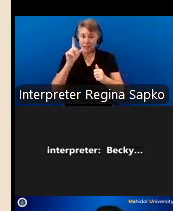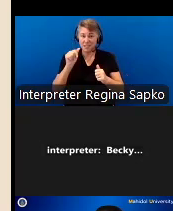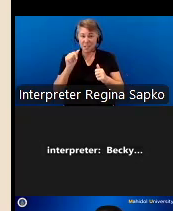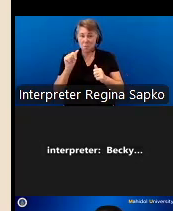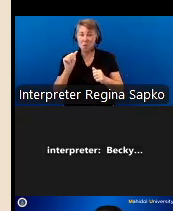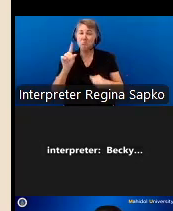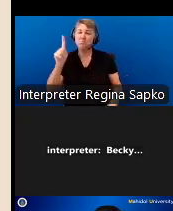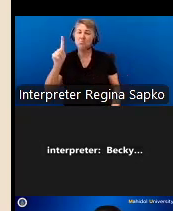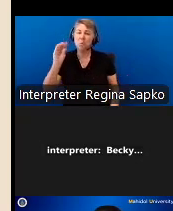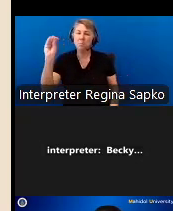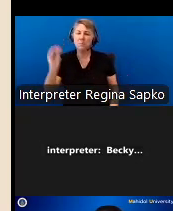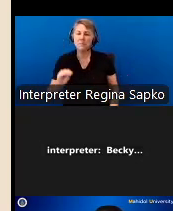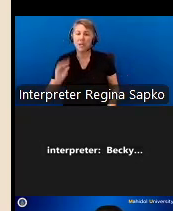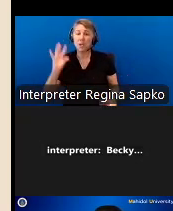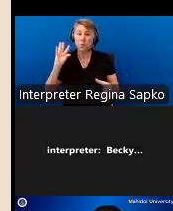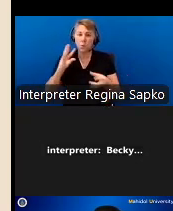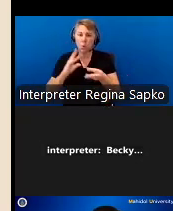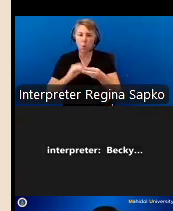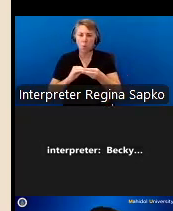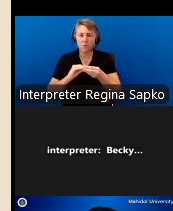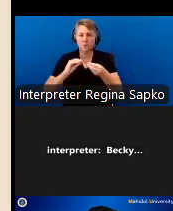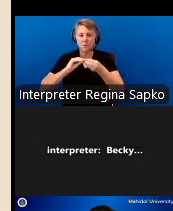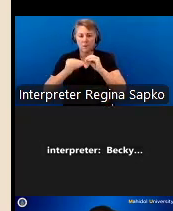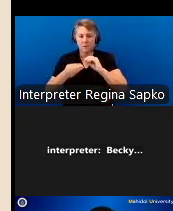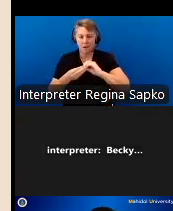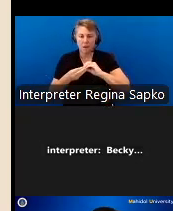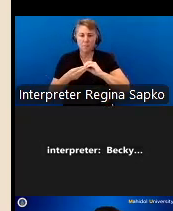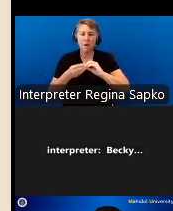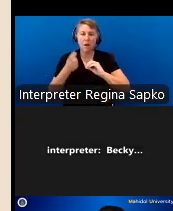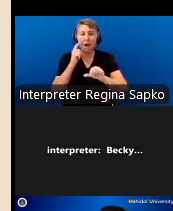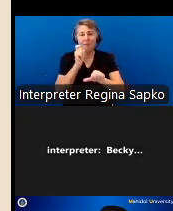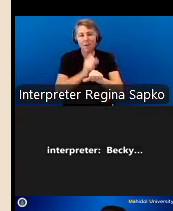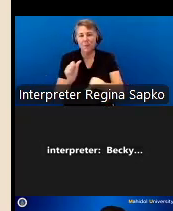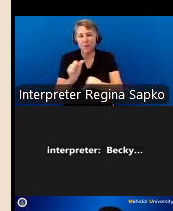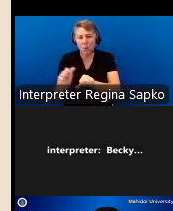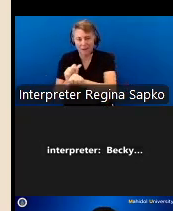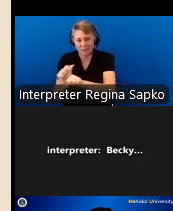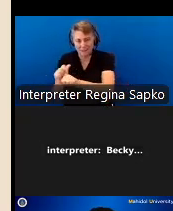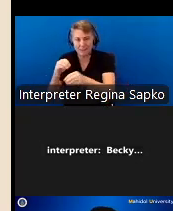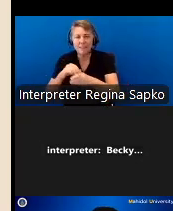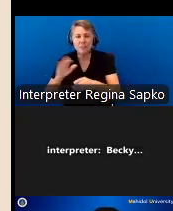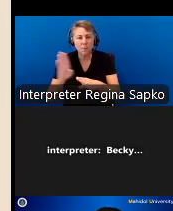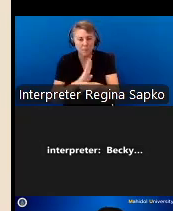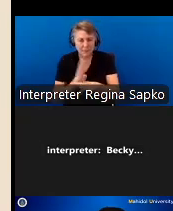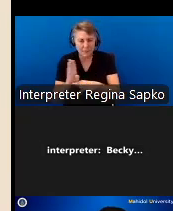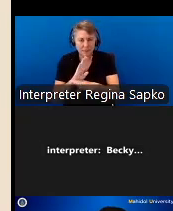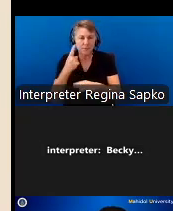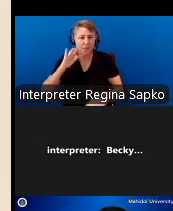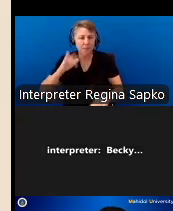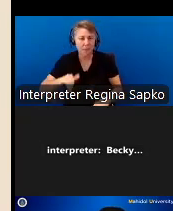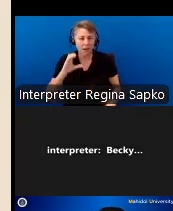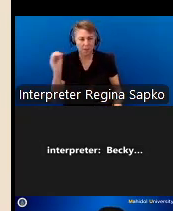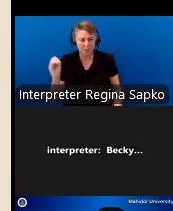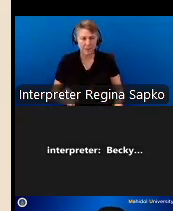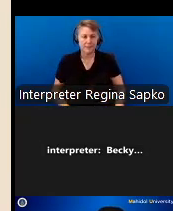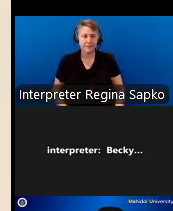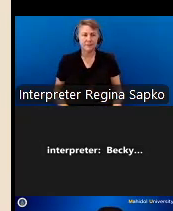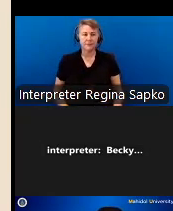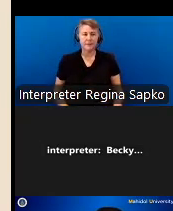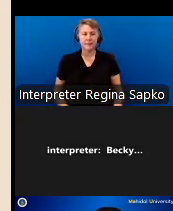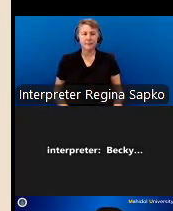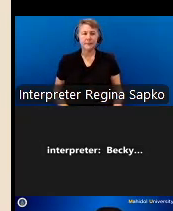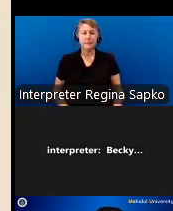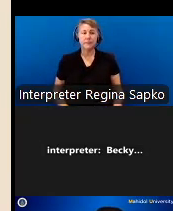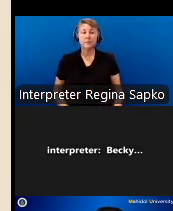of the total number of the employee in the business on that company. And the